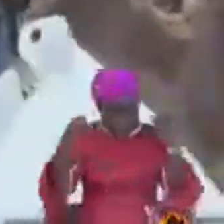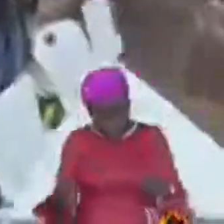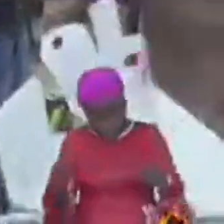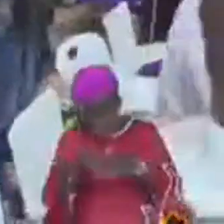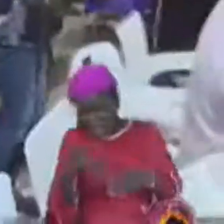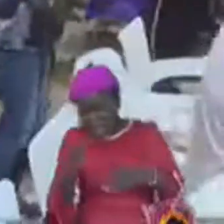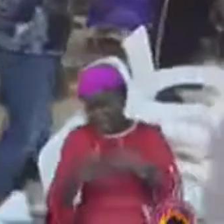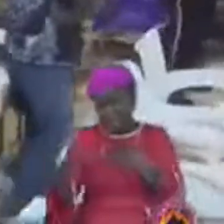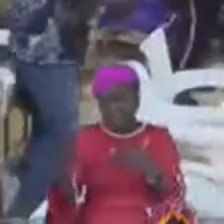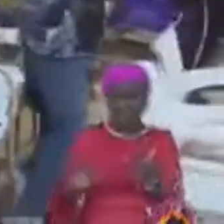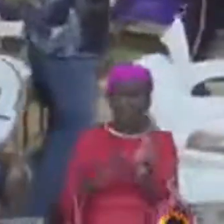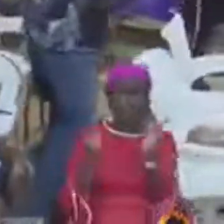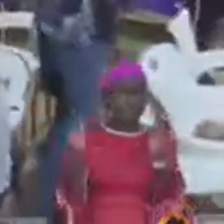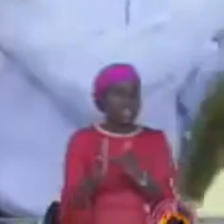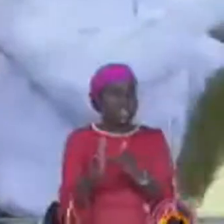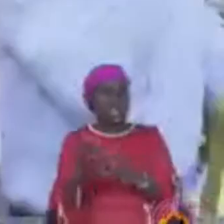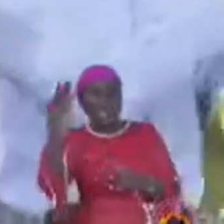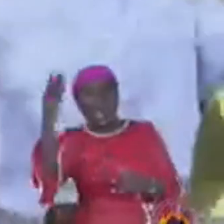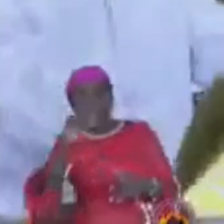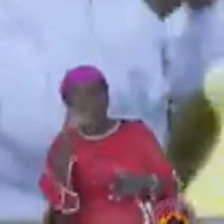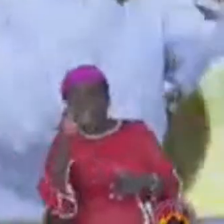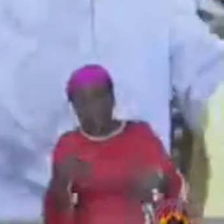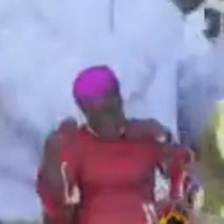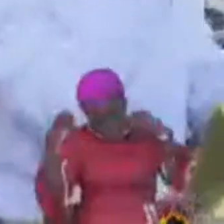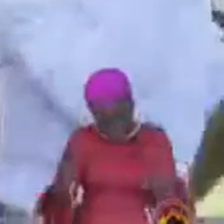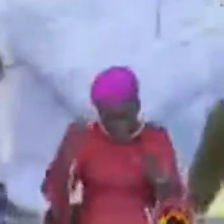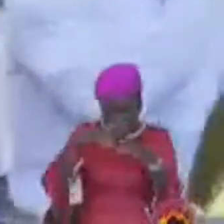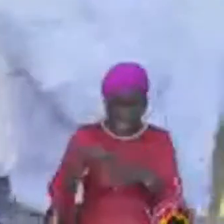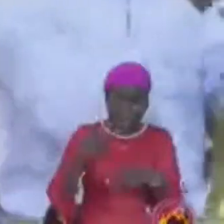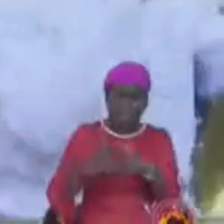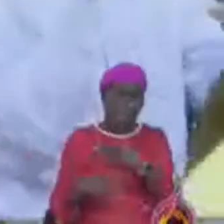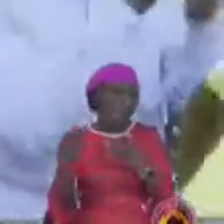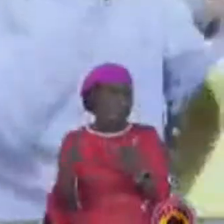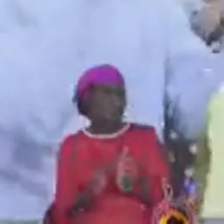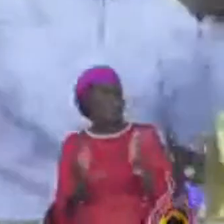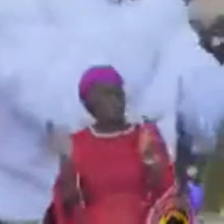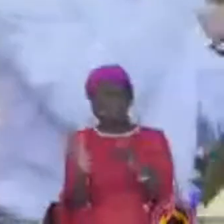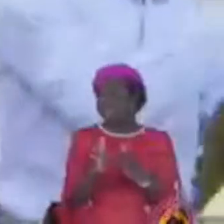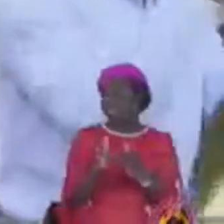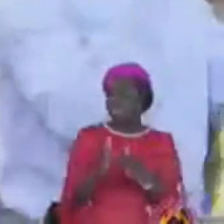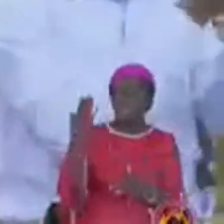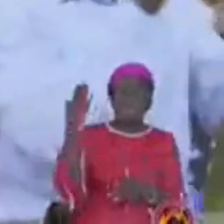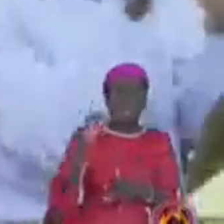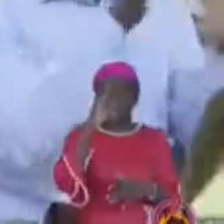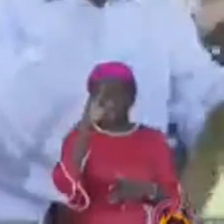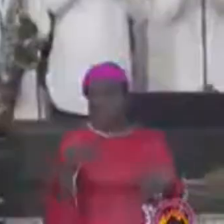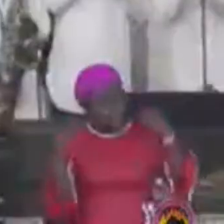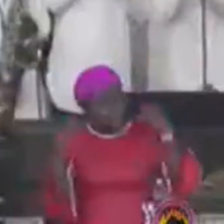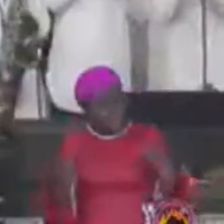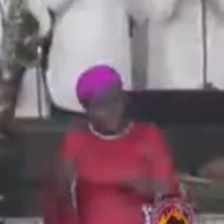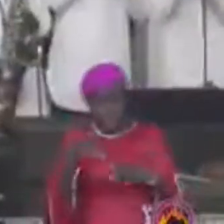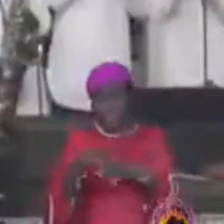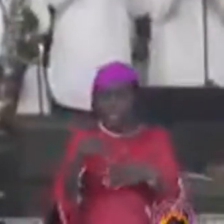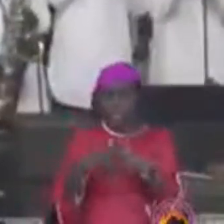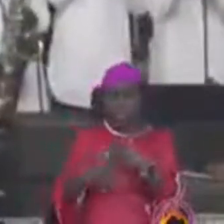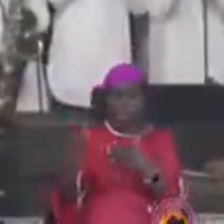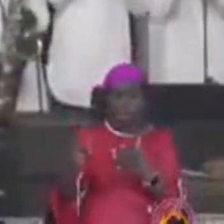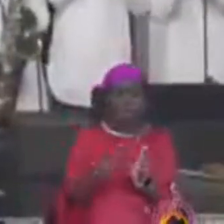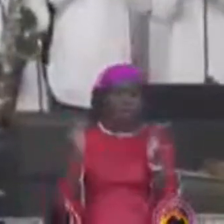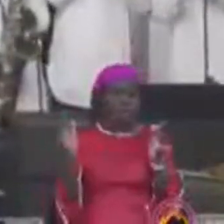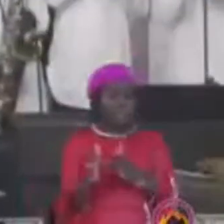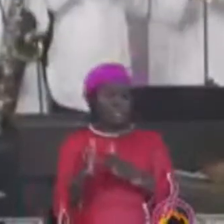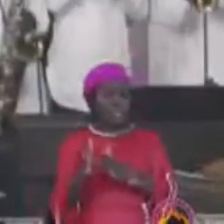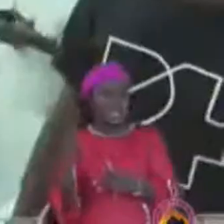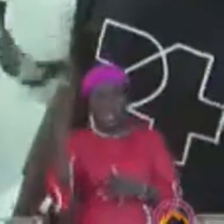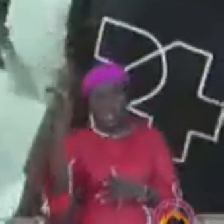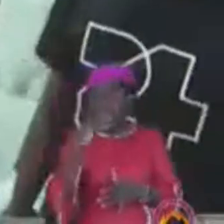There is power in the blood of Jesus. There is power in the blood of Jesus. There is power in the blood